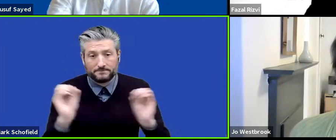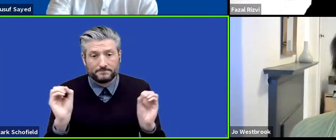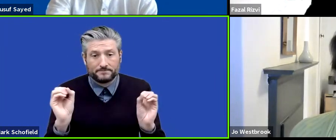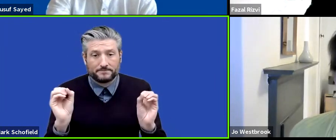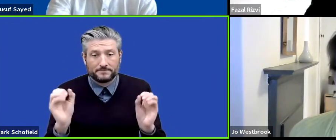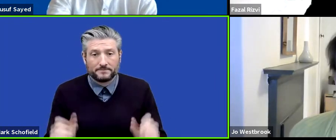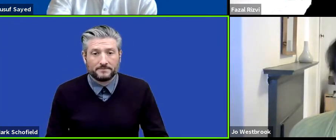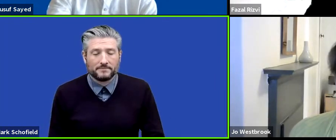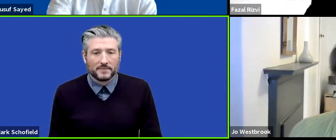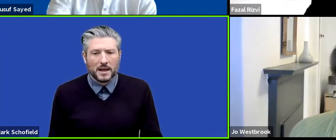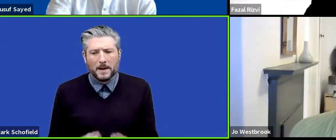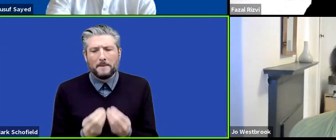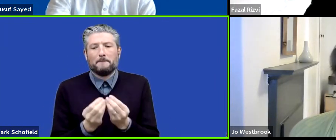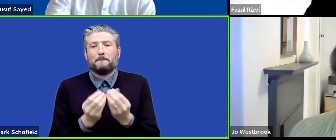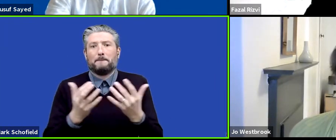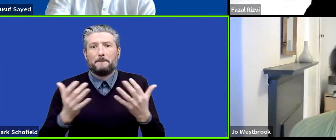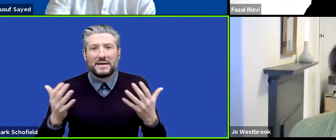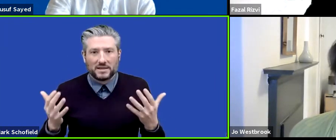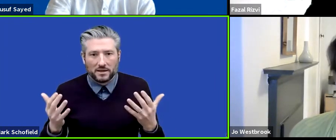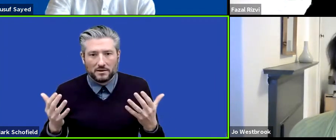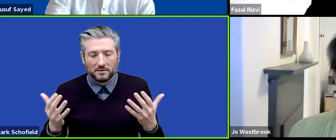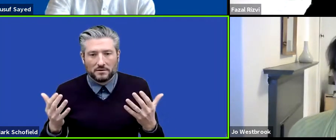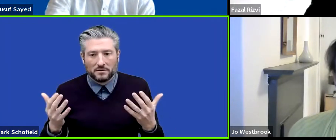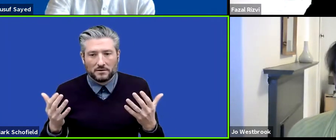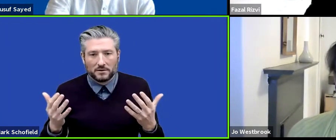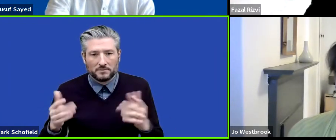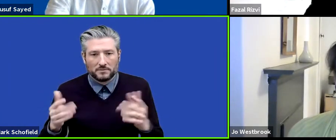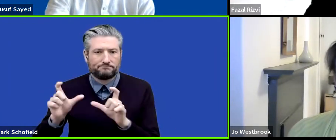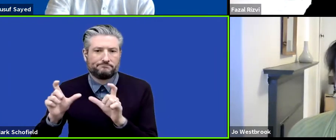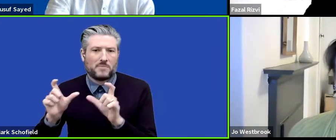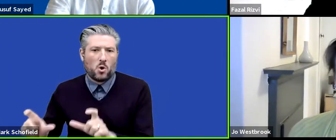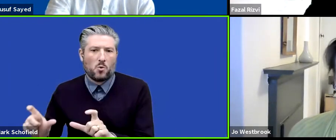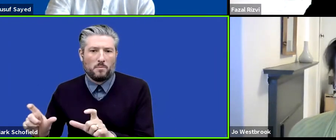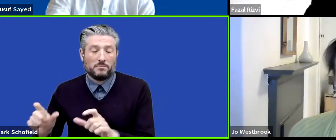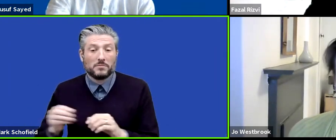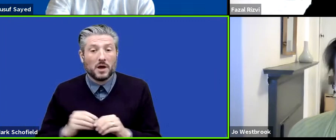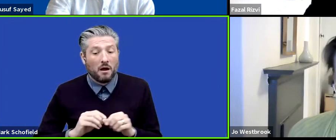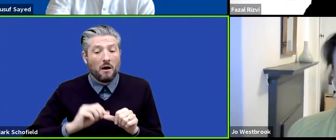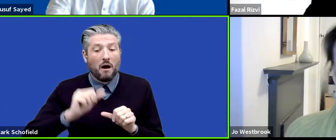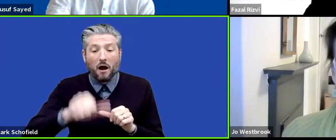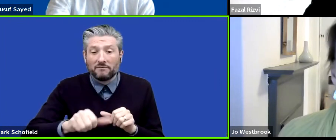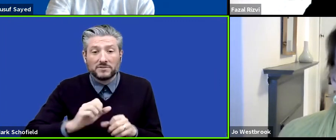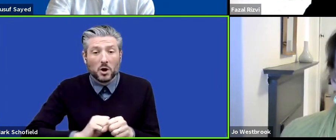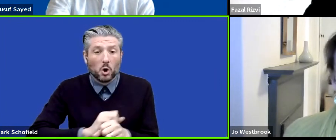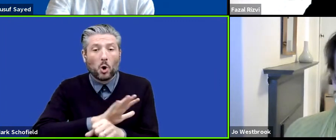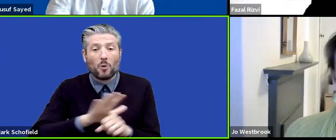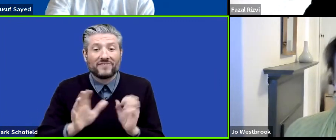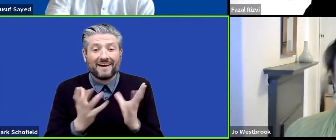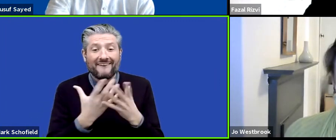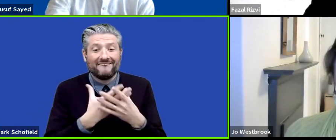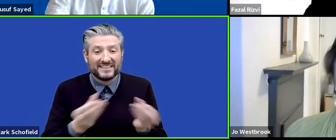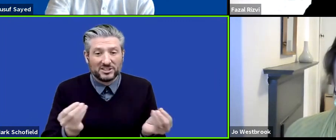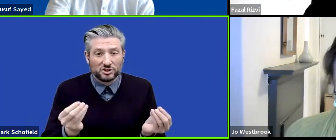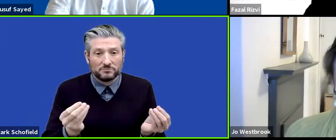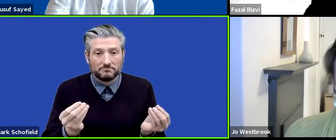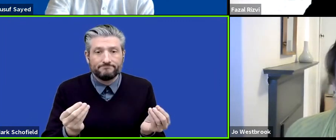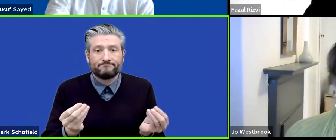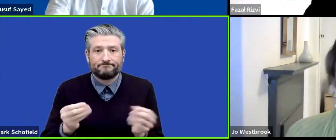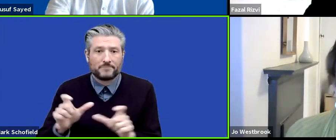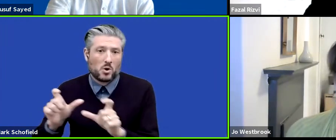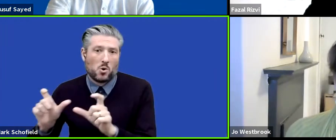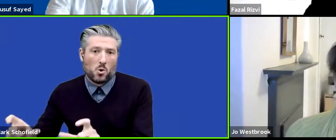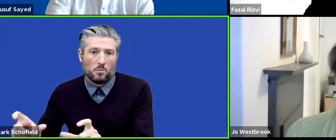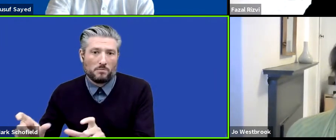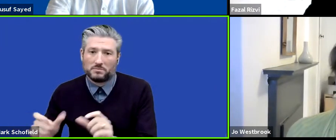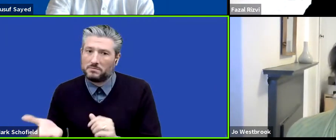not return to schools post the pandemic. And of course, huge numbers globally are missing out on nutritious school lunches.